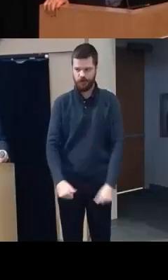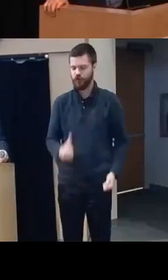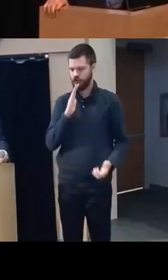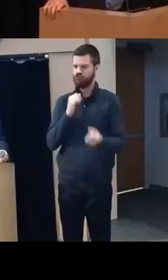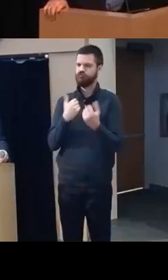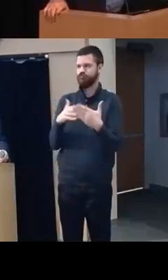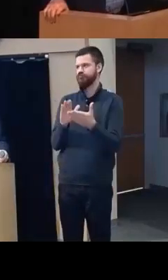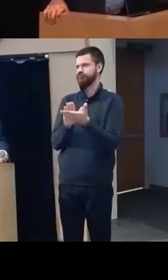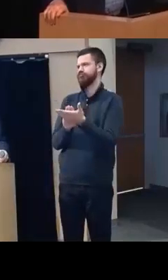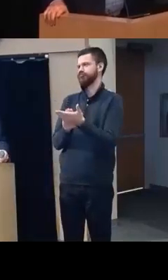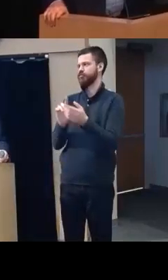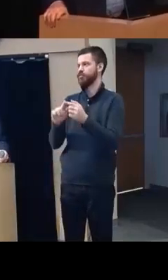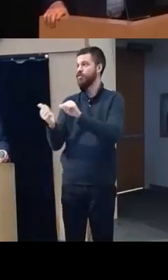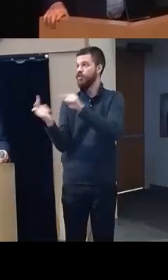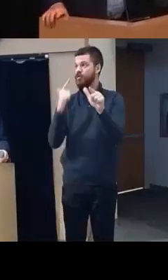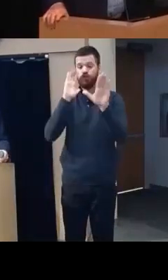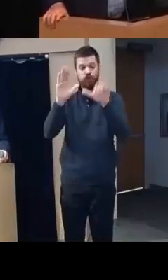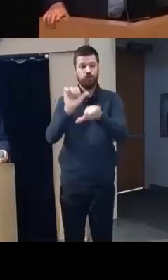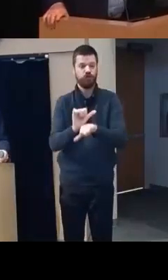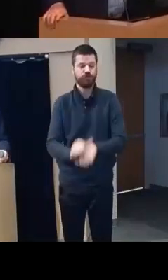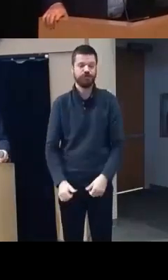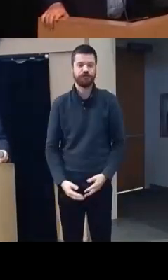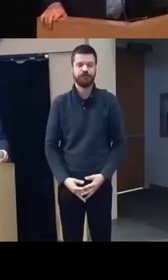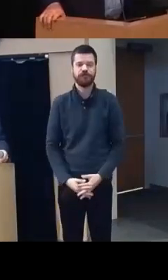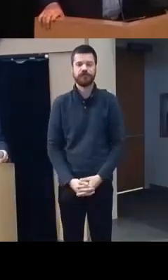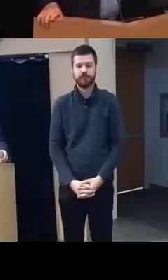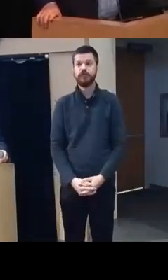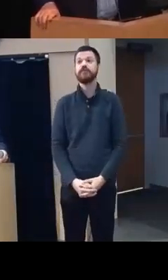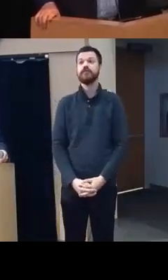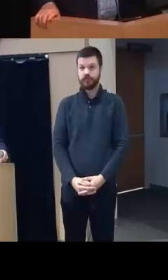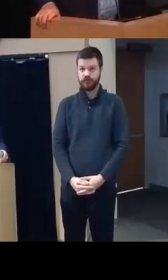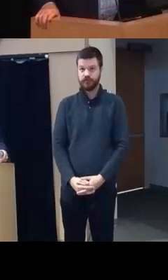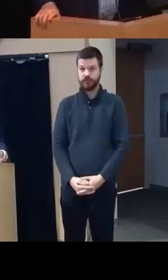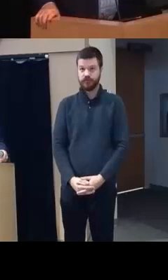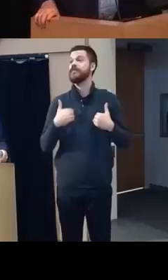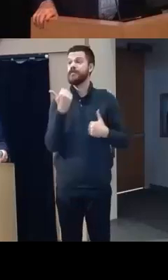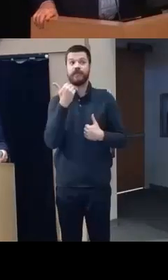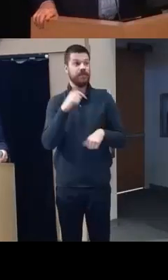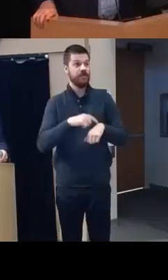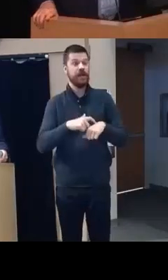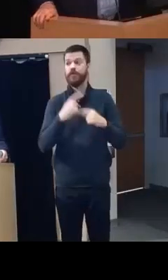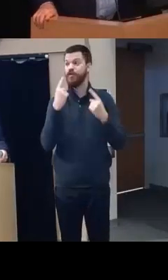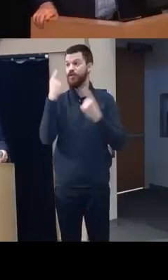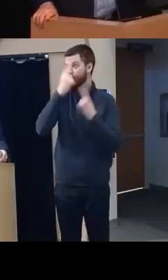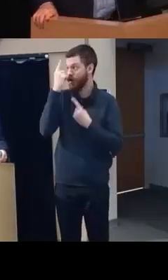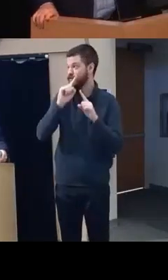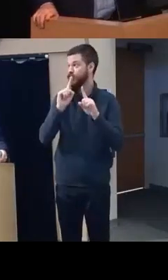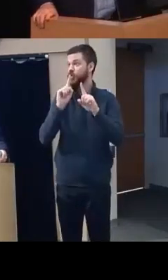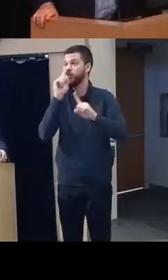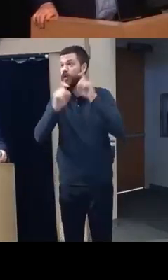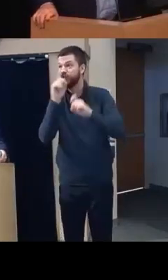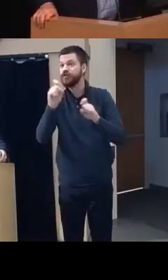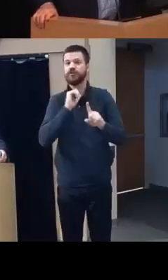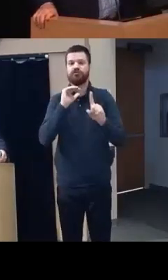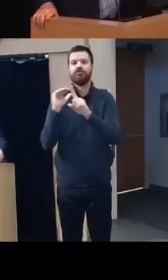kudos to all of you for great work. We've got some time now for any thoughts, questions, and I just want to